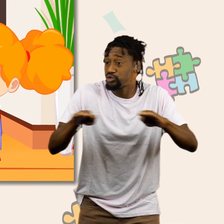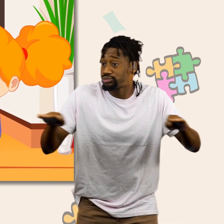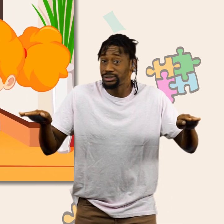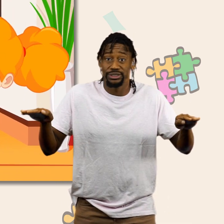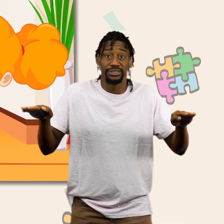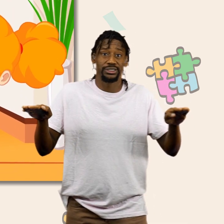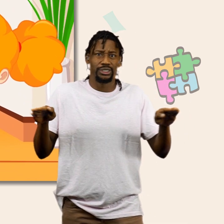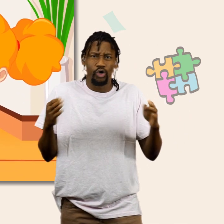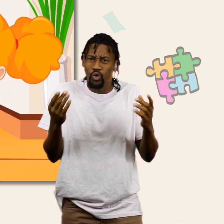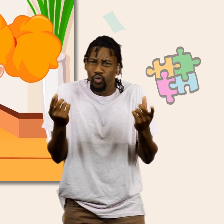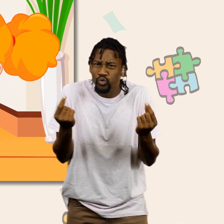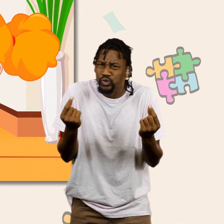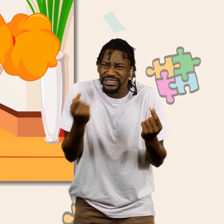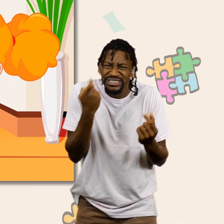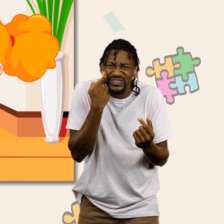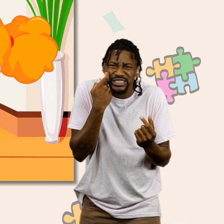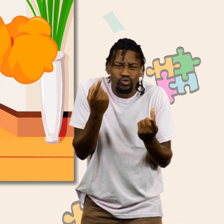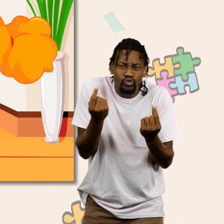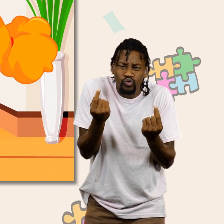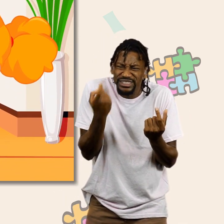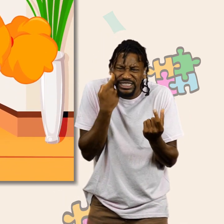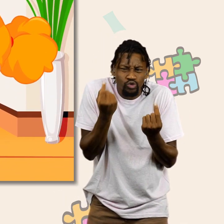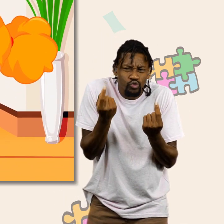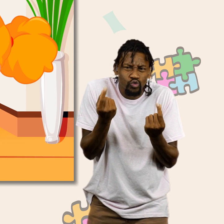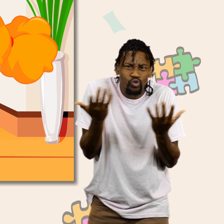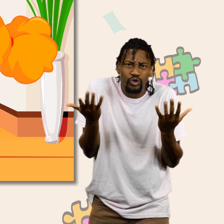Children, what have you just done?